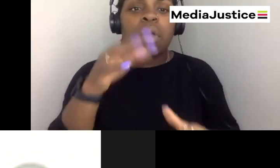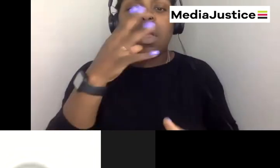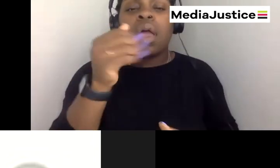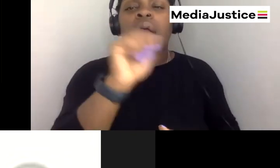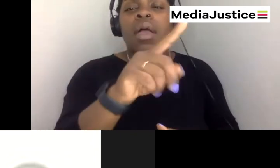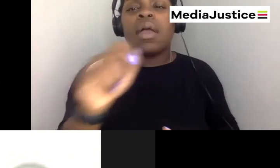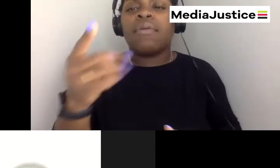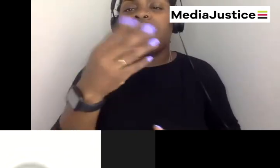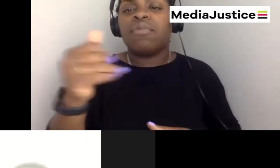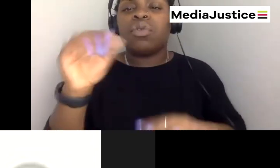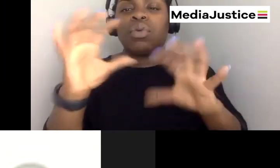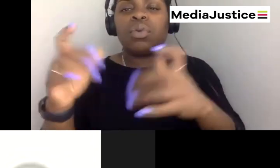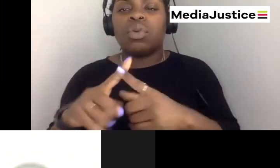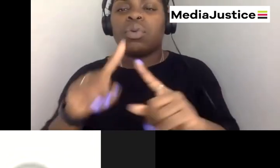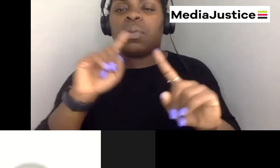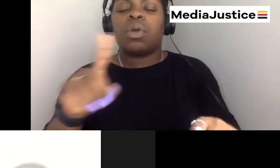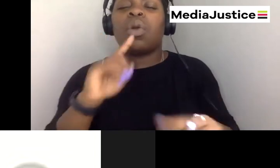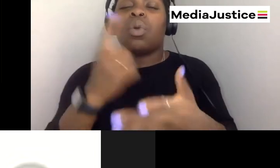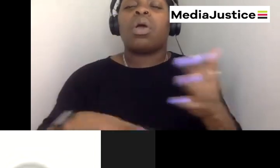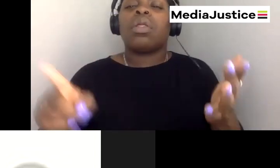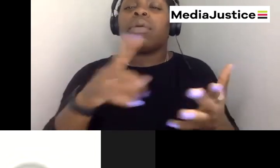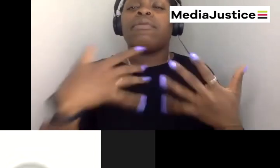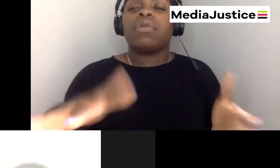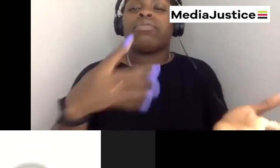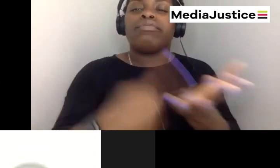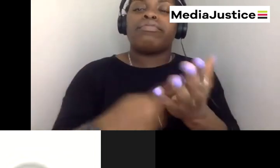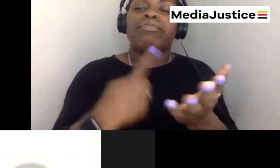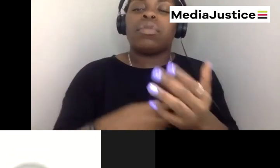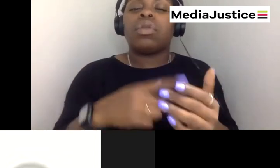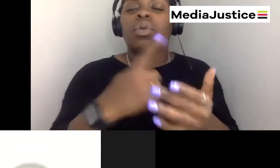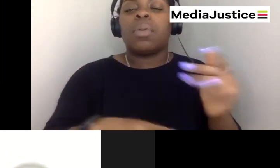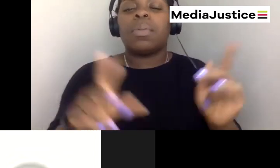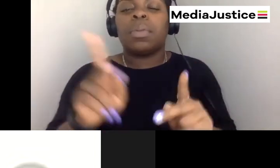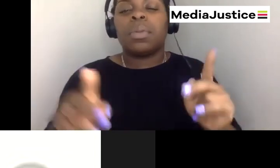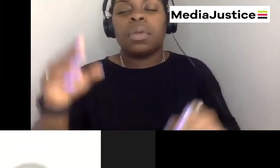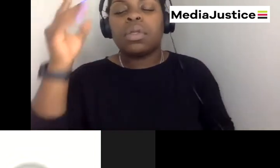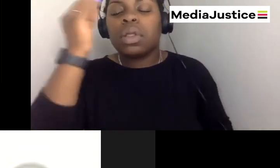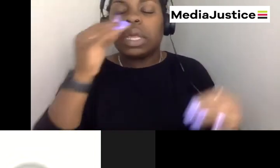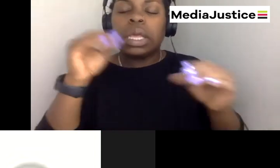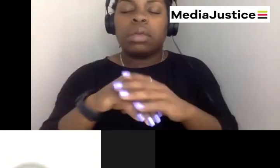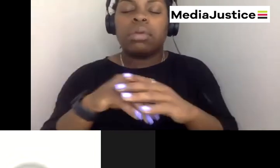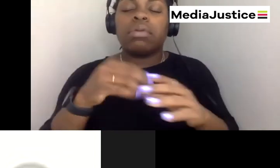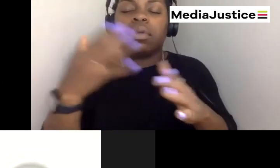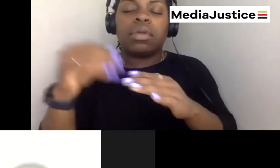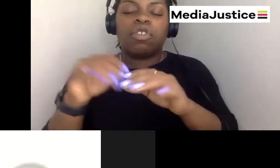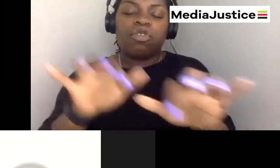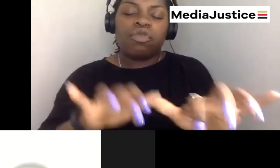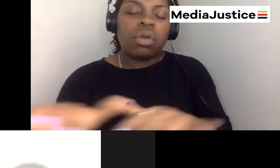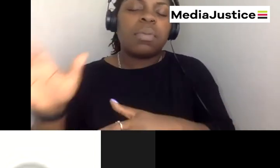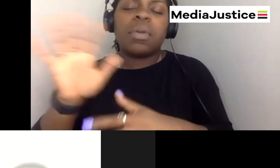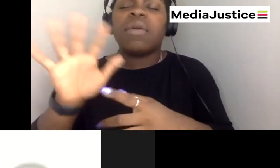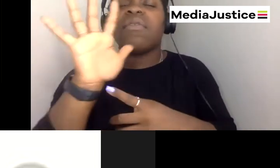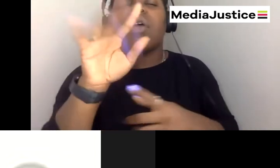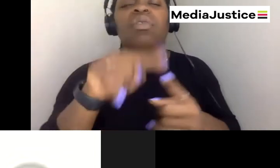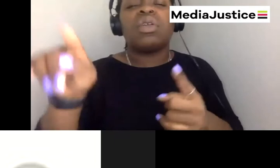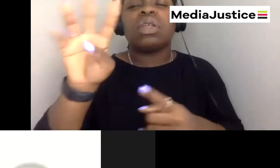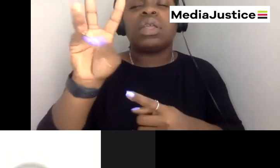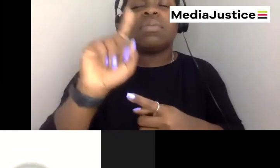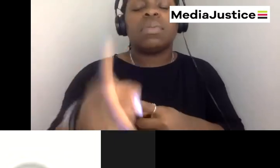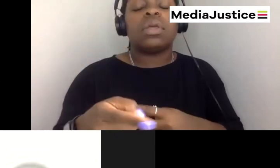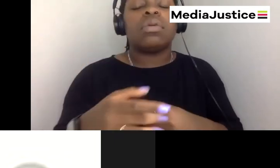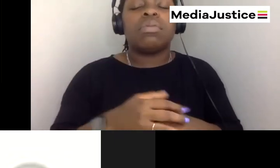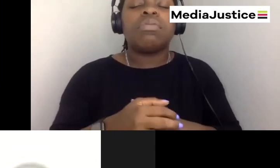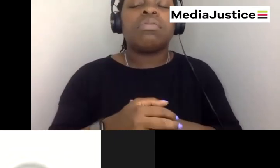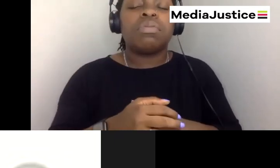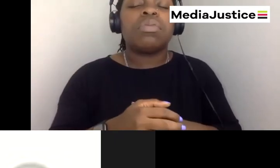just to report back on what they found, and other people can put stuff in the chat. So spend about 5 or 6 minutes just looking